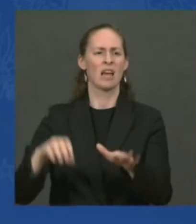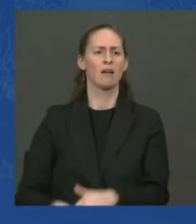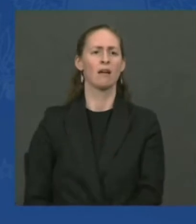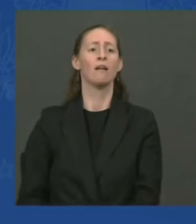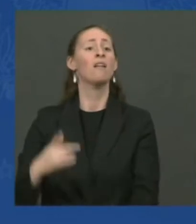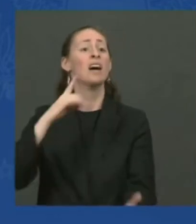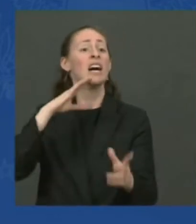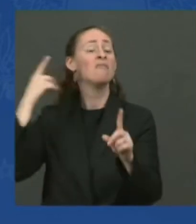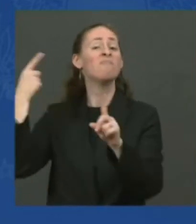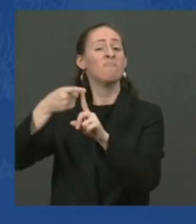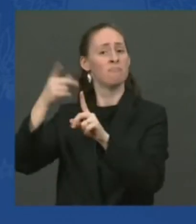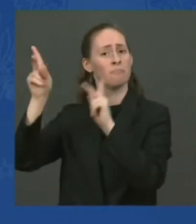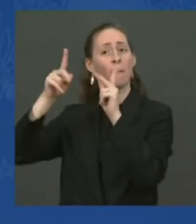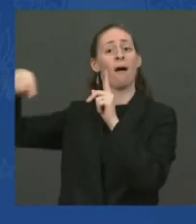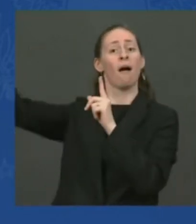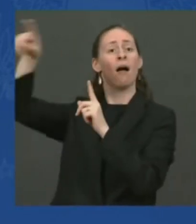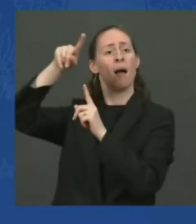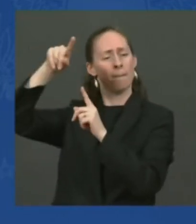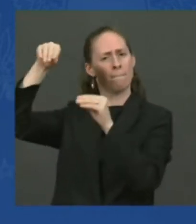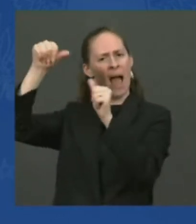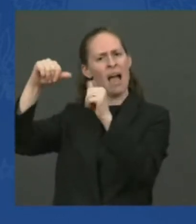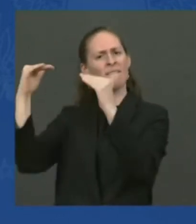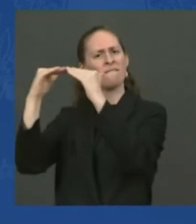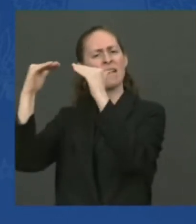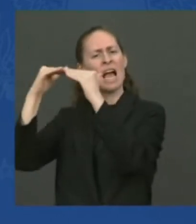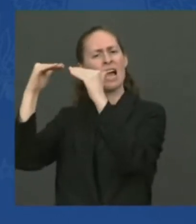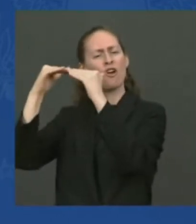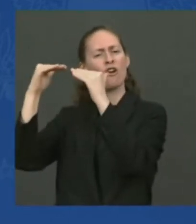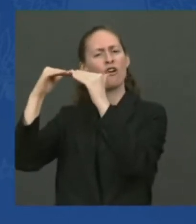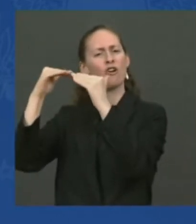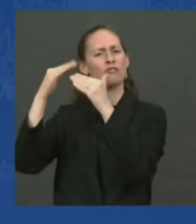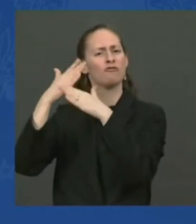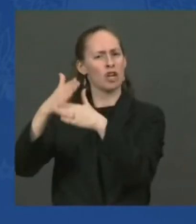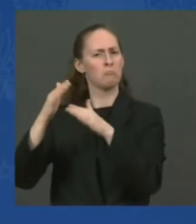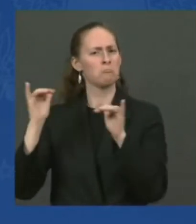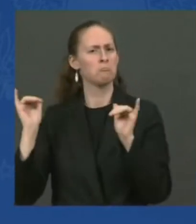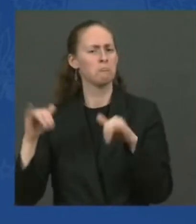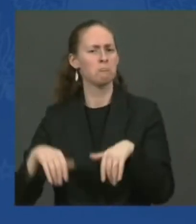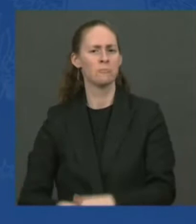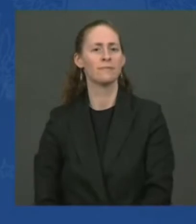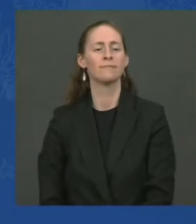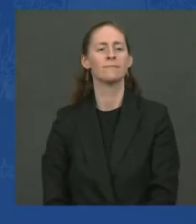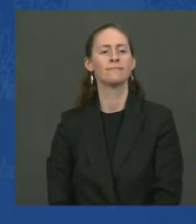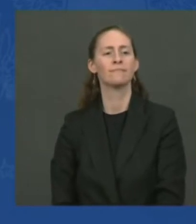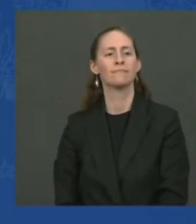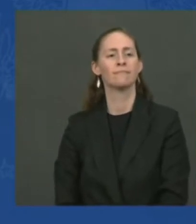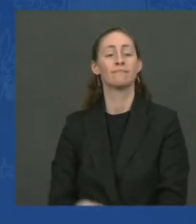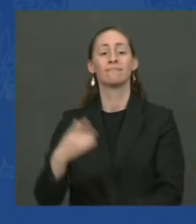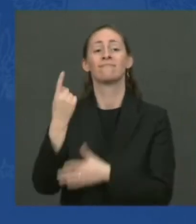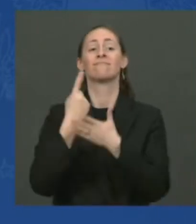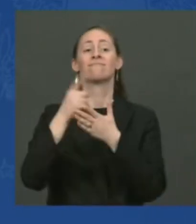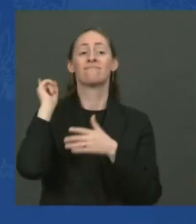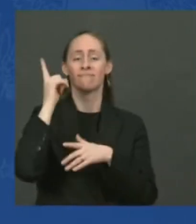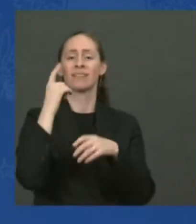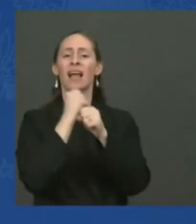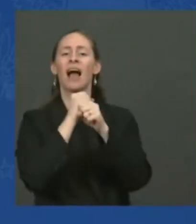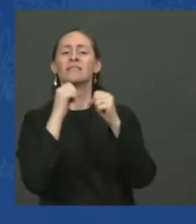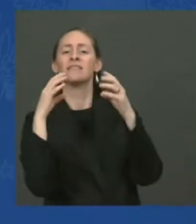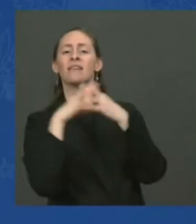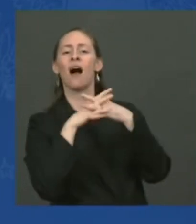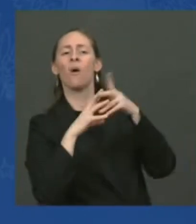share. I'll close by saying last week in Glasgow at the COP26, members were met with